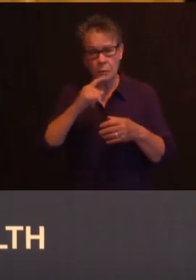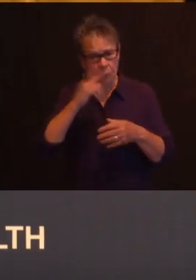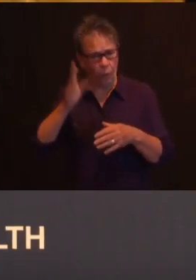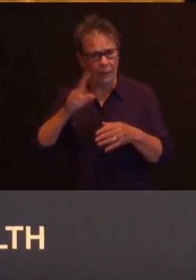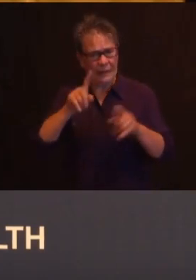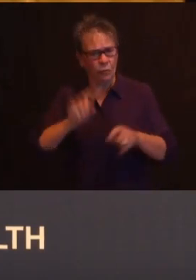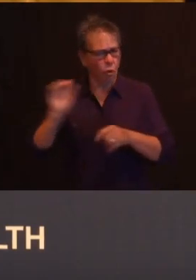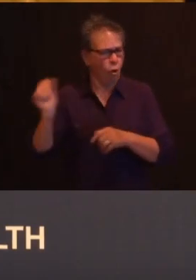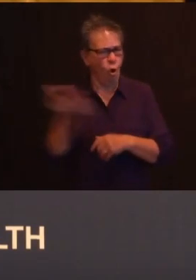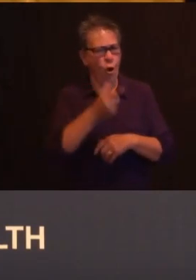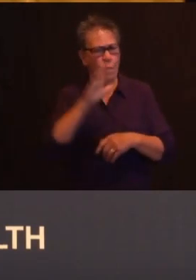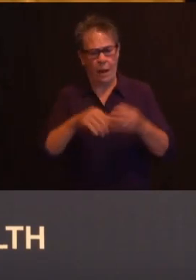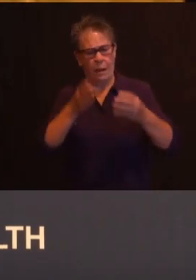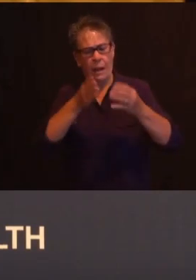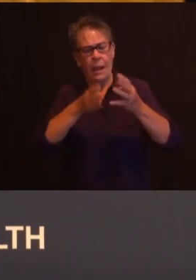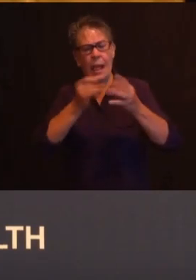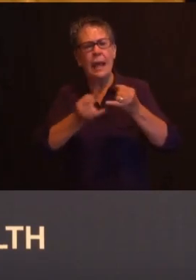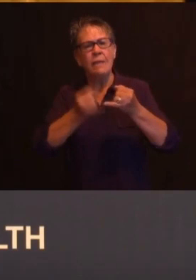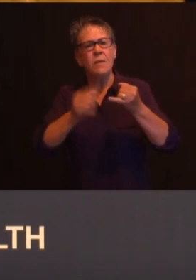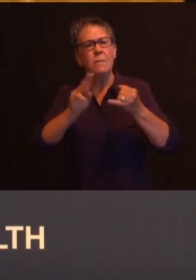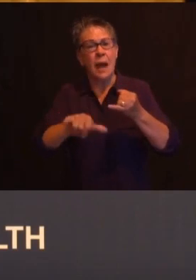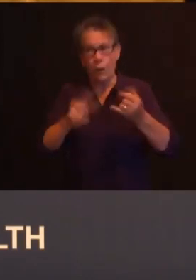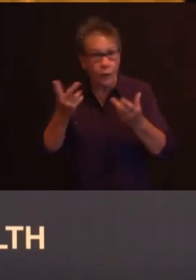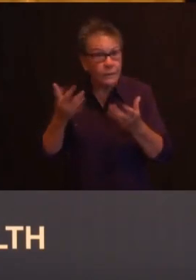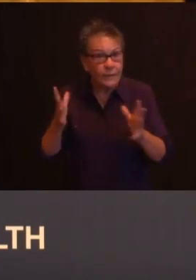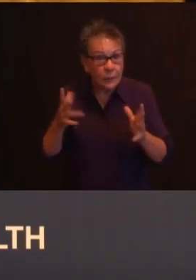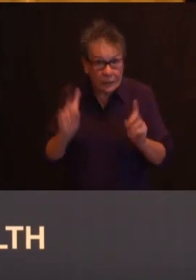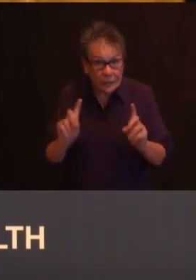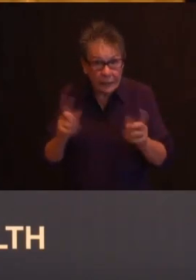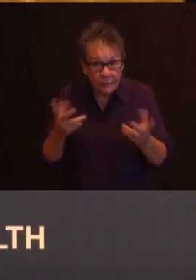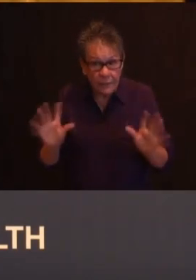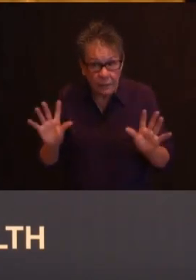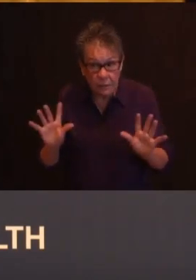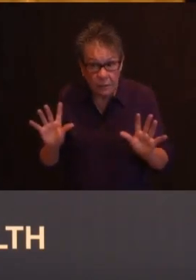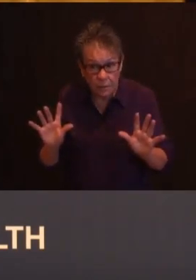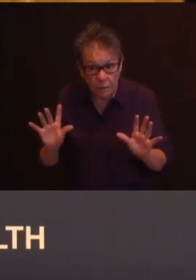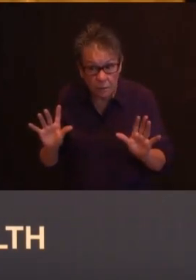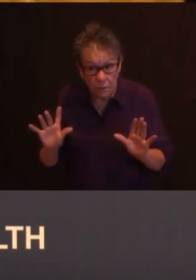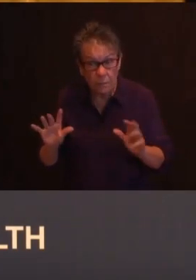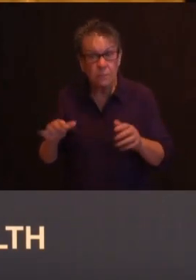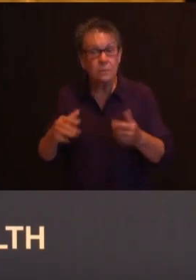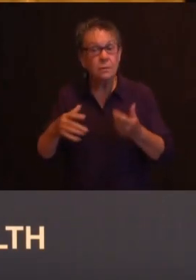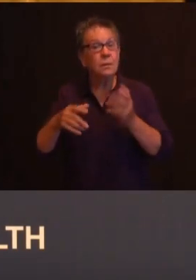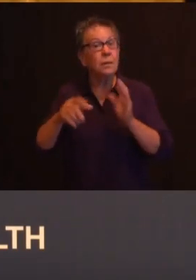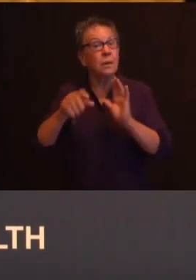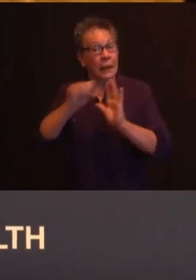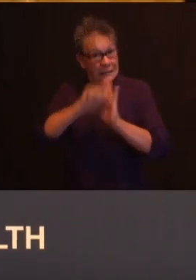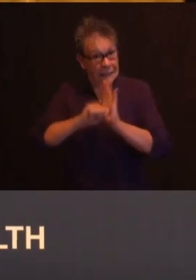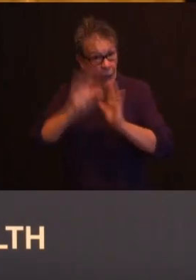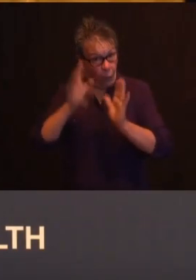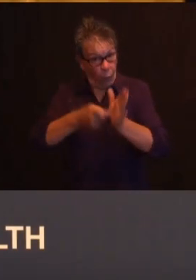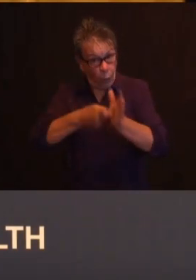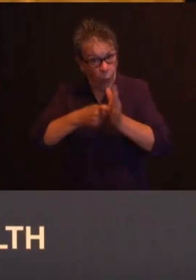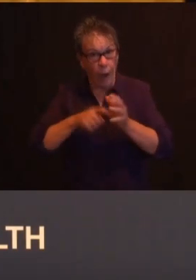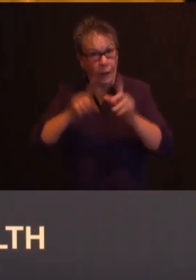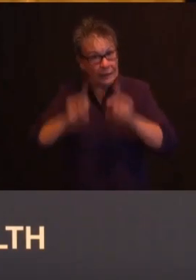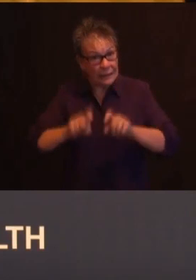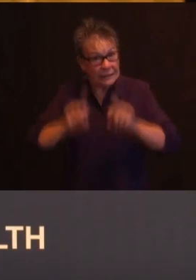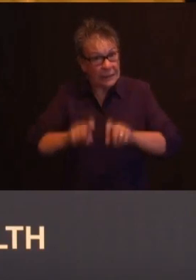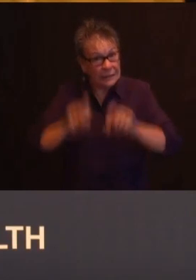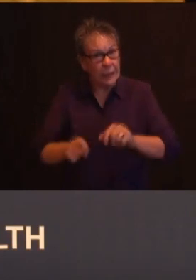is the state going to require testing on a regular basis? Governor, on Meet the Press yesterday, you said you think there should